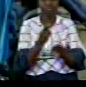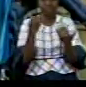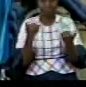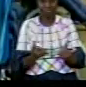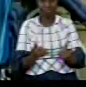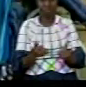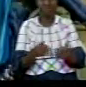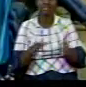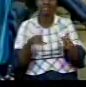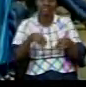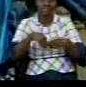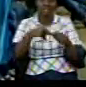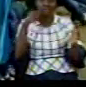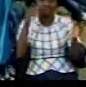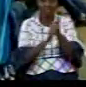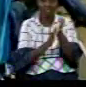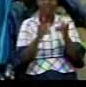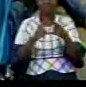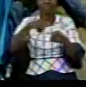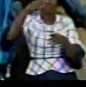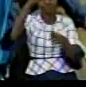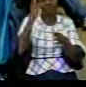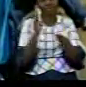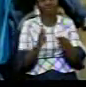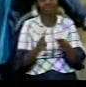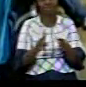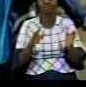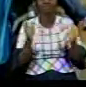put your hands together for jesus